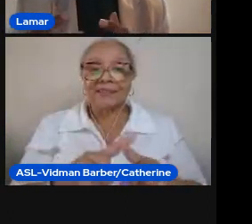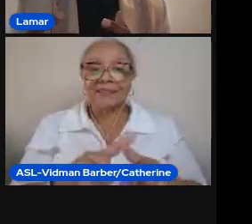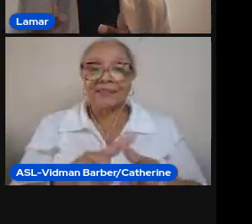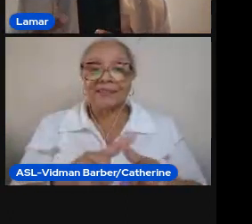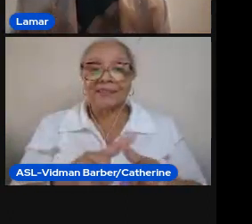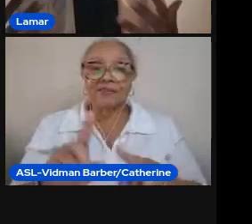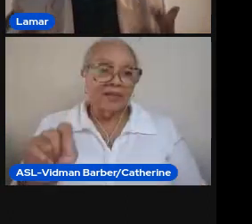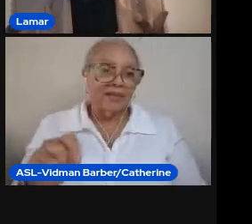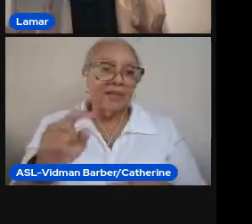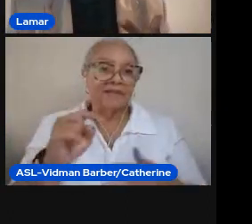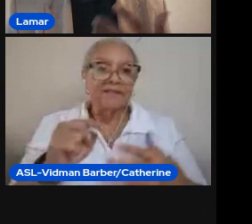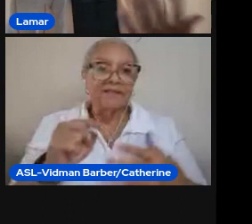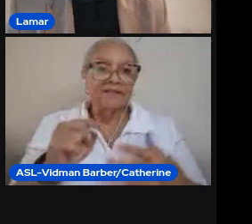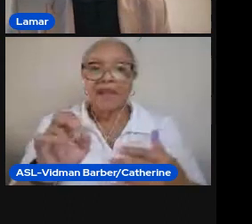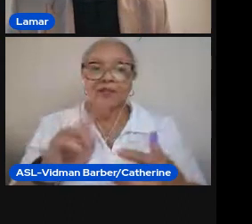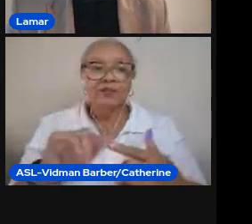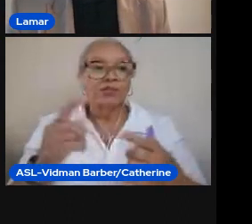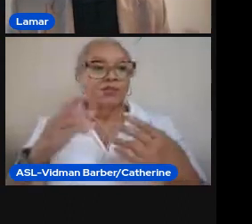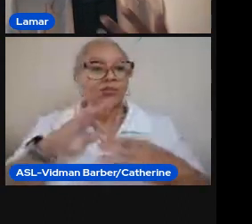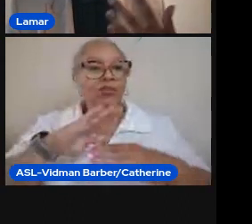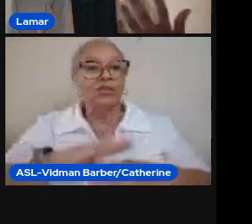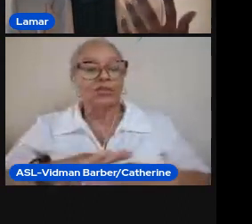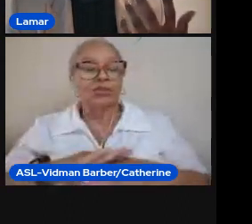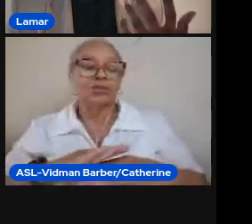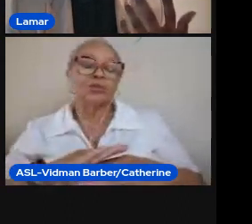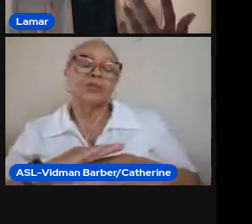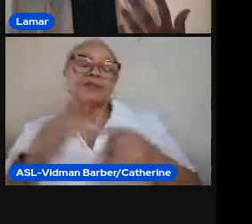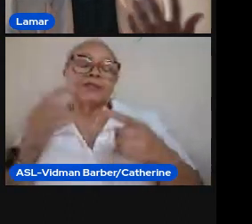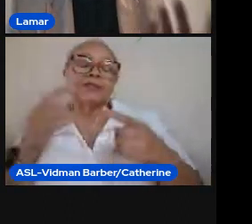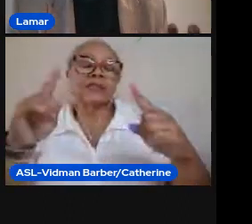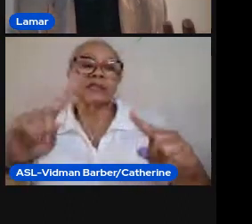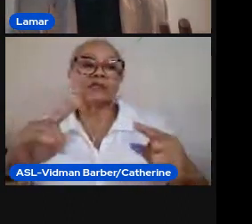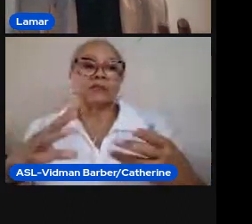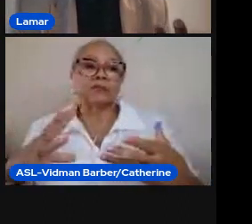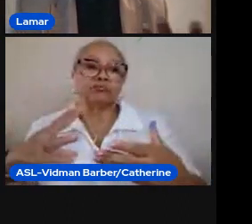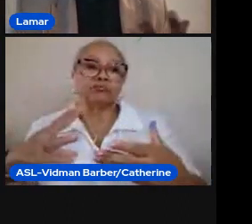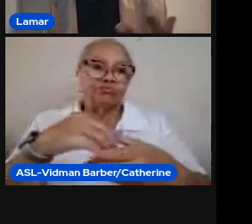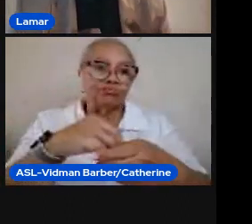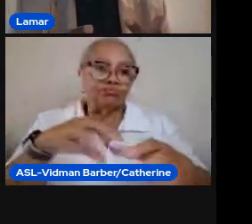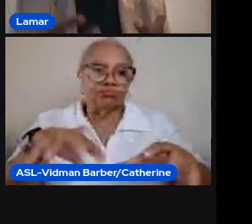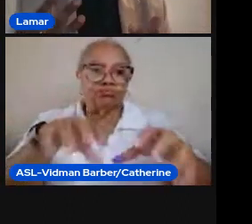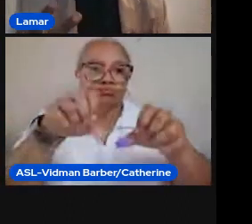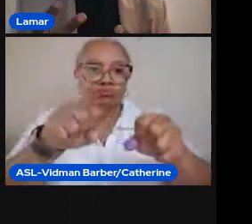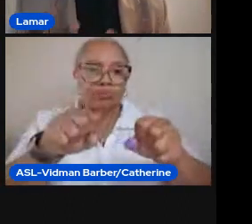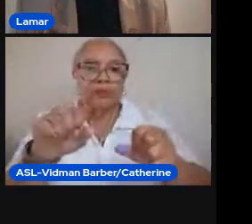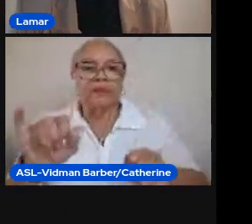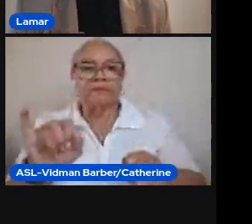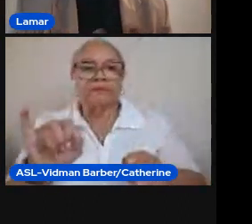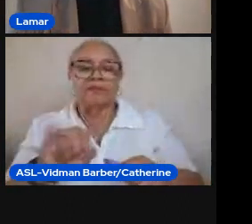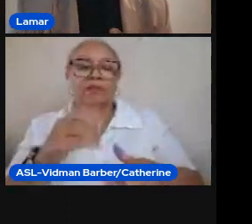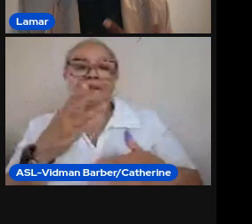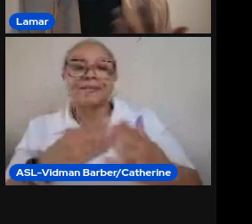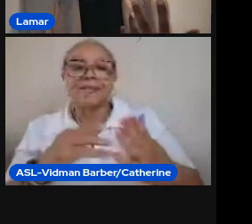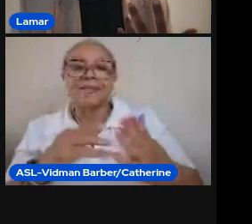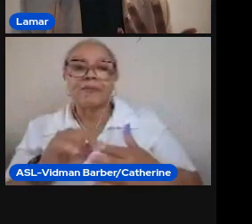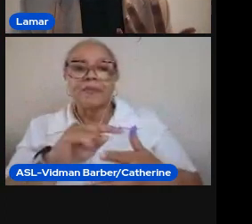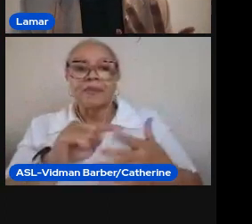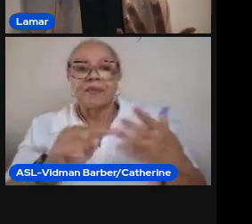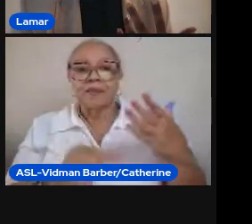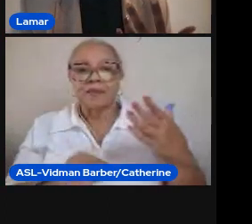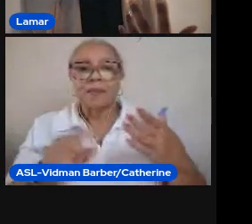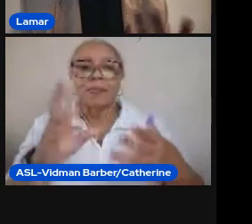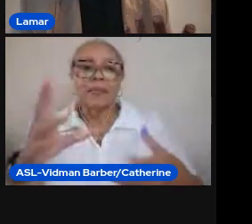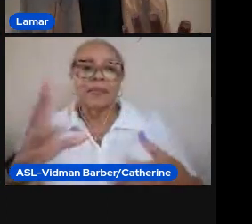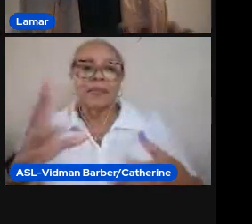to ensure successful colonization or, infection. And some of these virulence factors